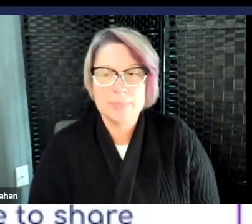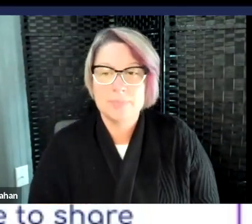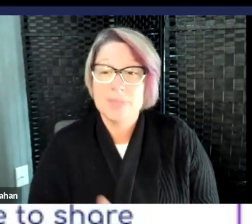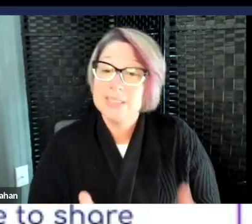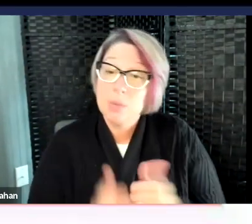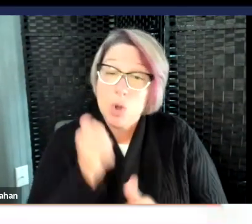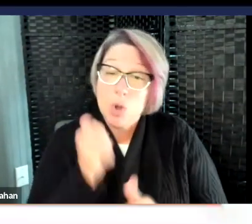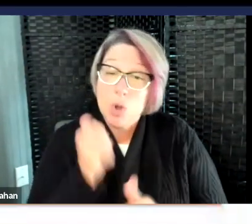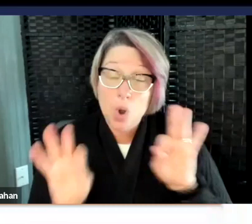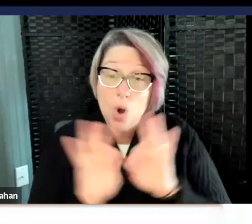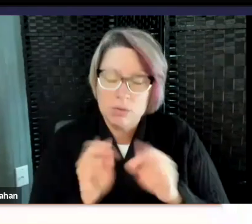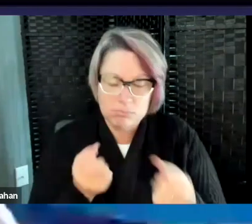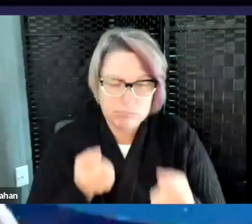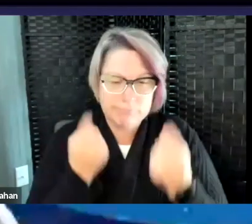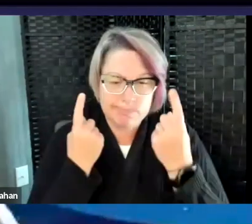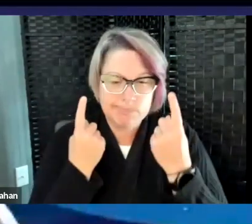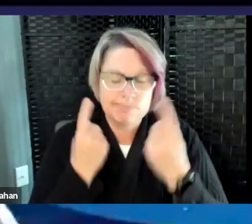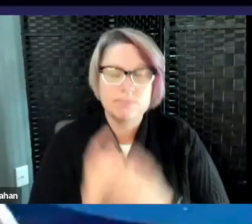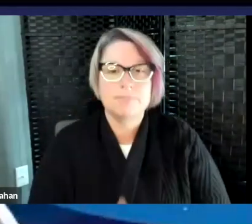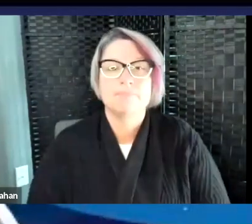important. Empathize, and we'll talk about that.